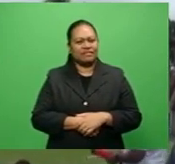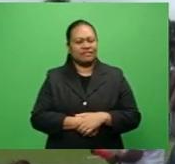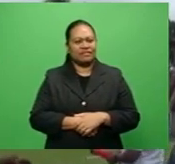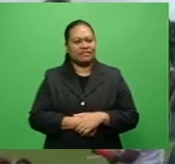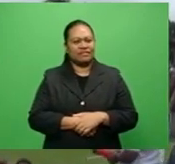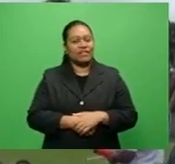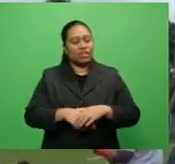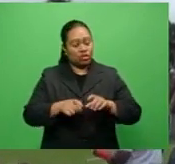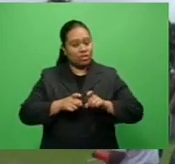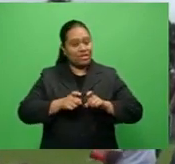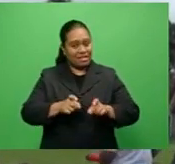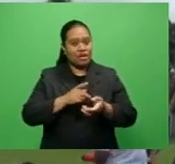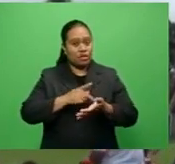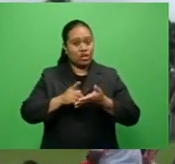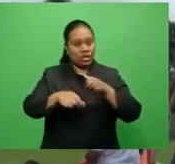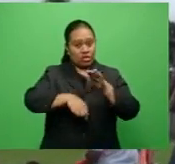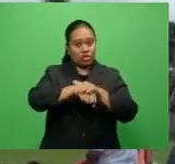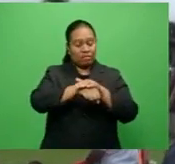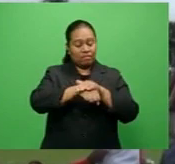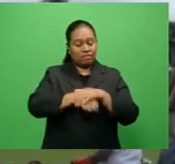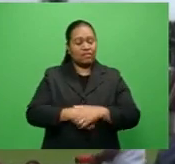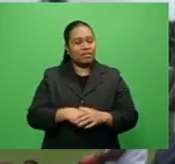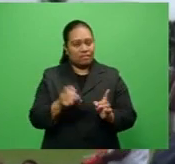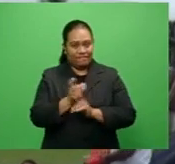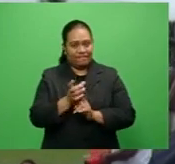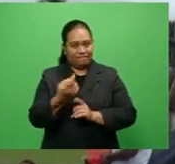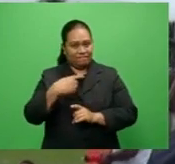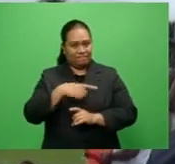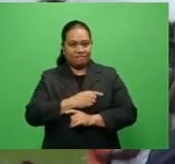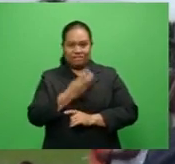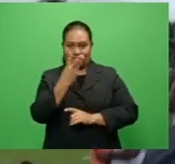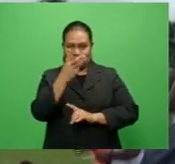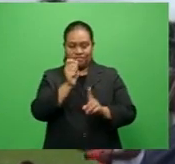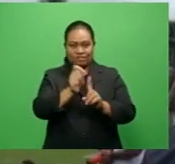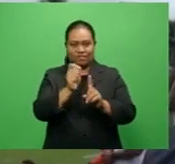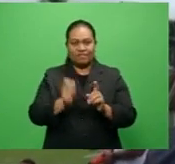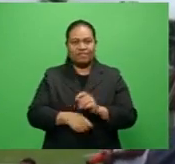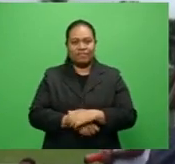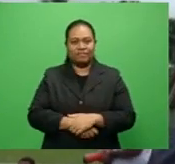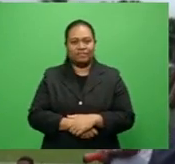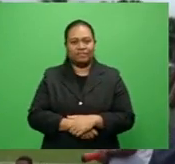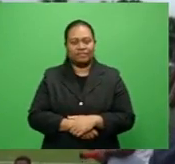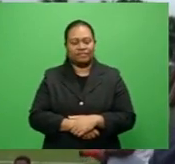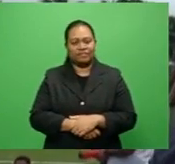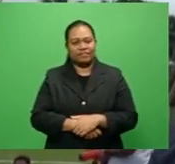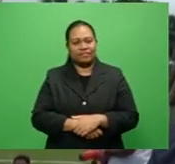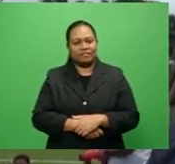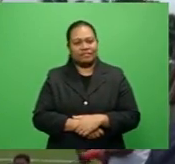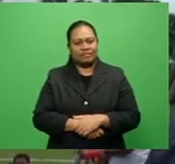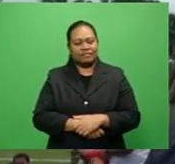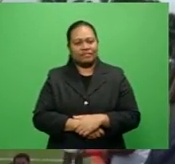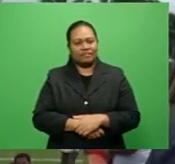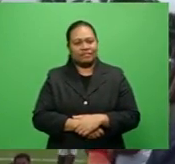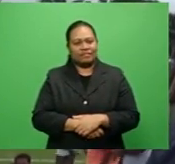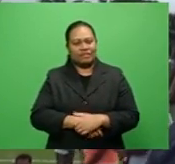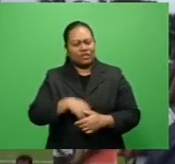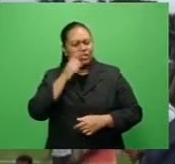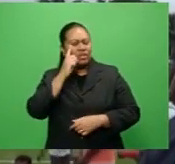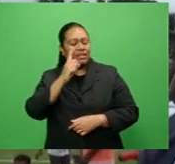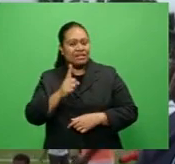to maintain our position at the top. I think the 3 points was important for us. You see, towards the